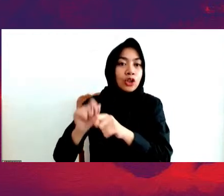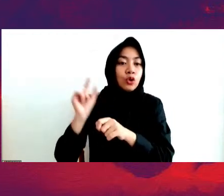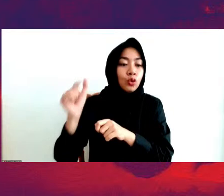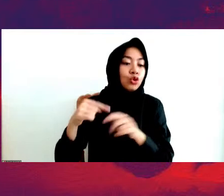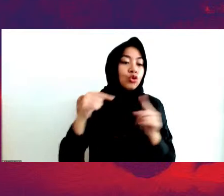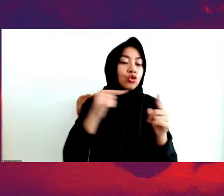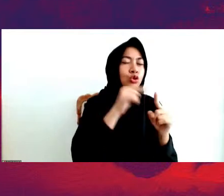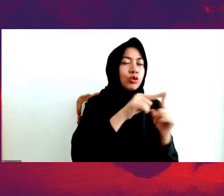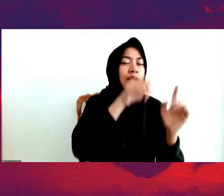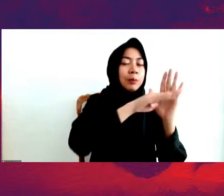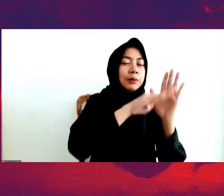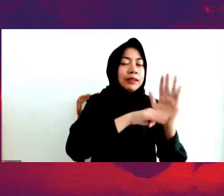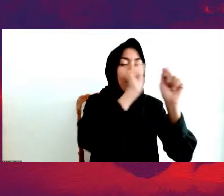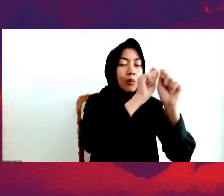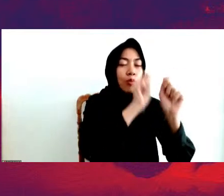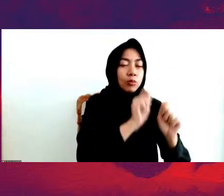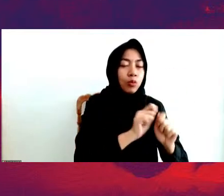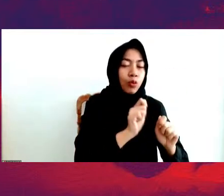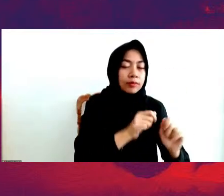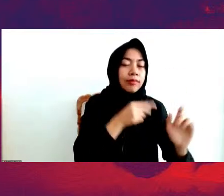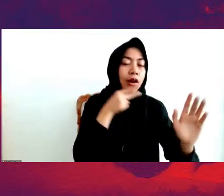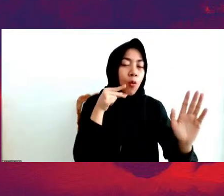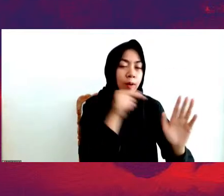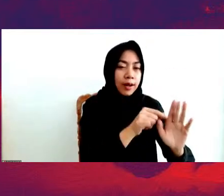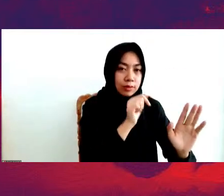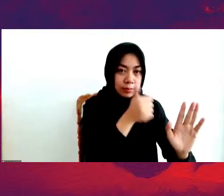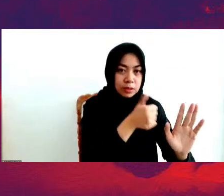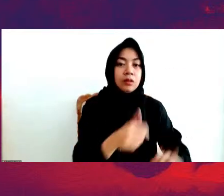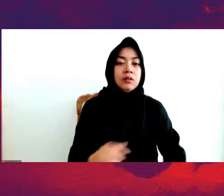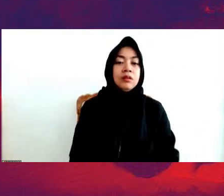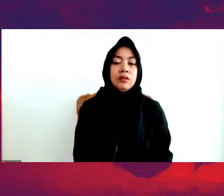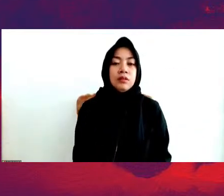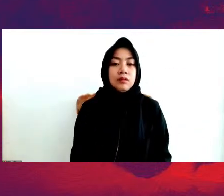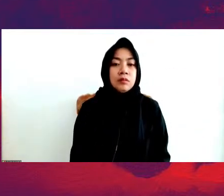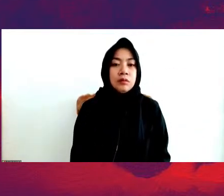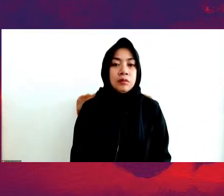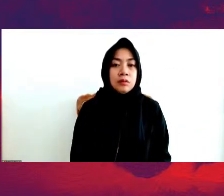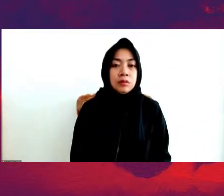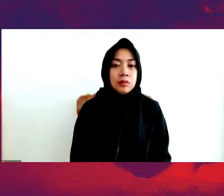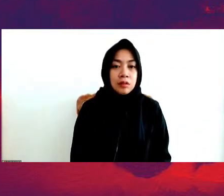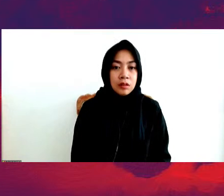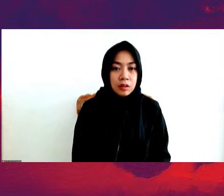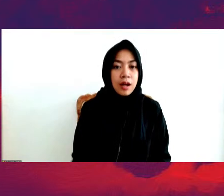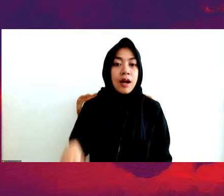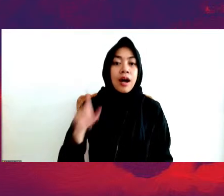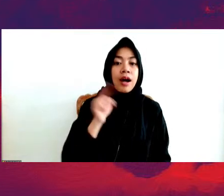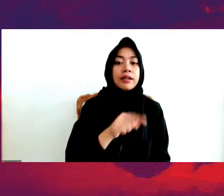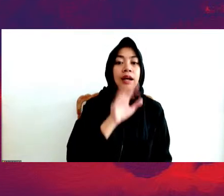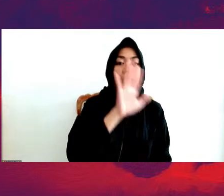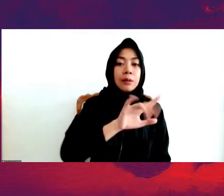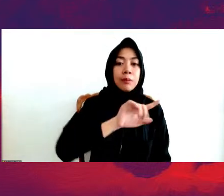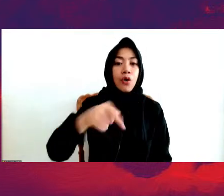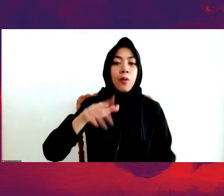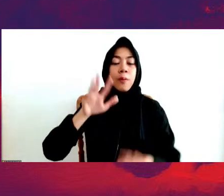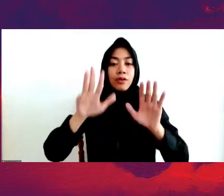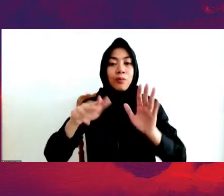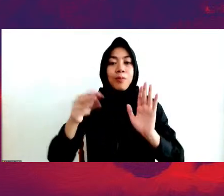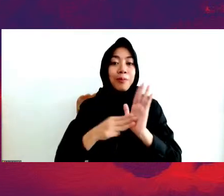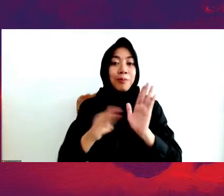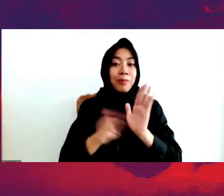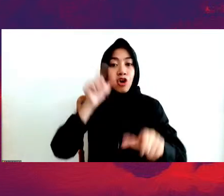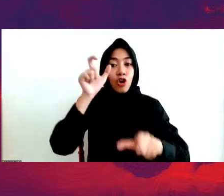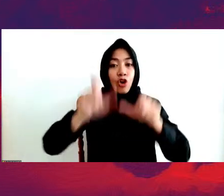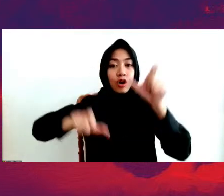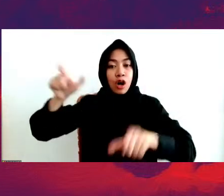purposes. So on average, we find that 22% of the 5.9 billion people that we cover through the global MPI